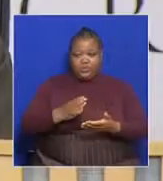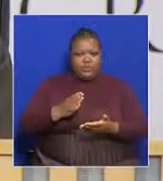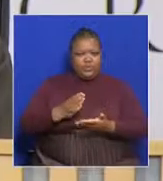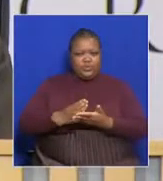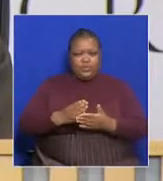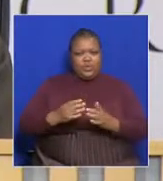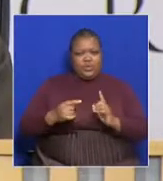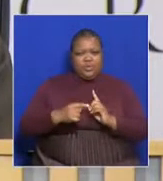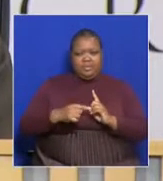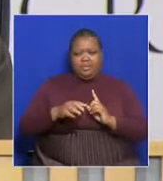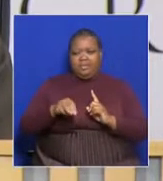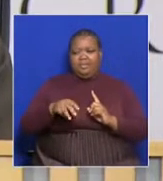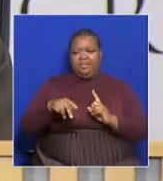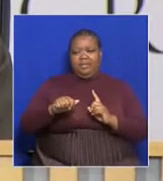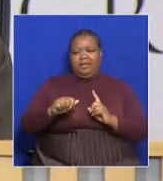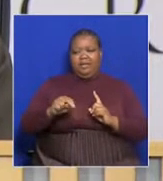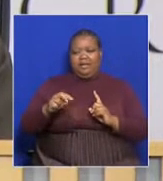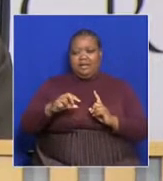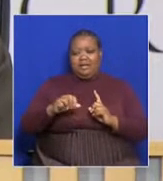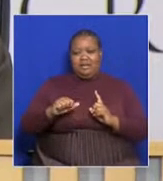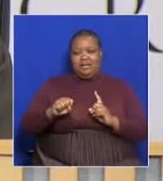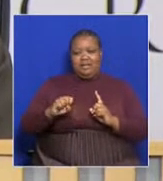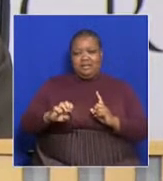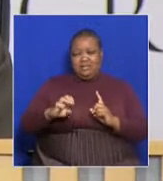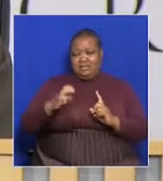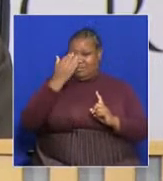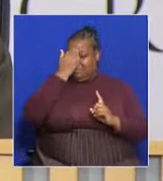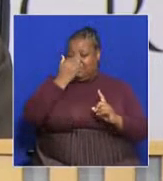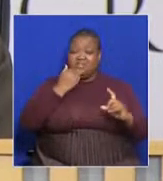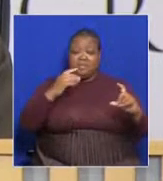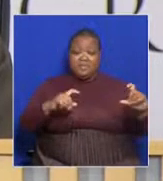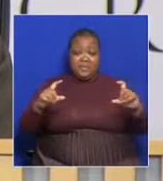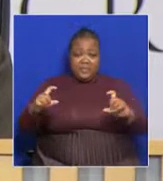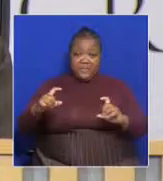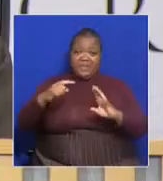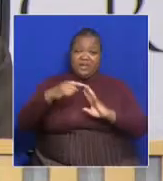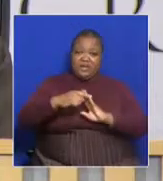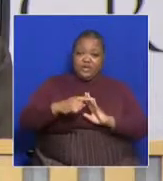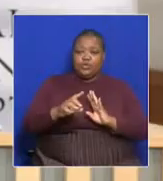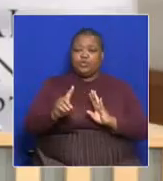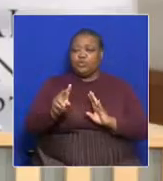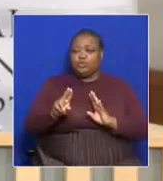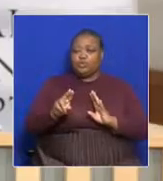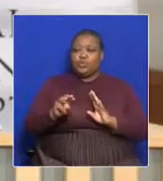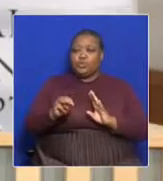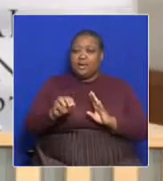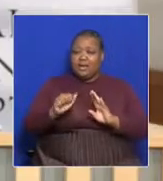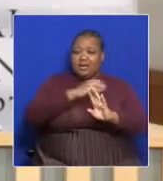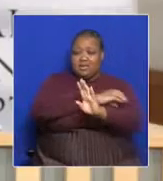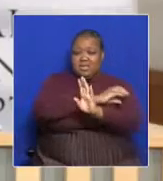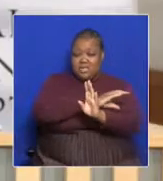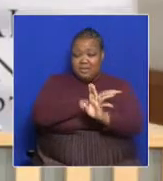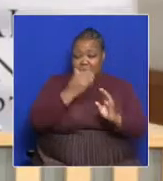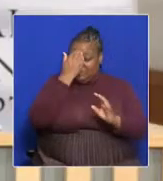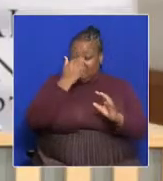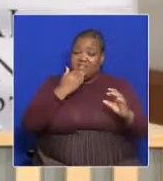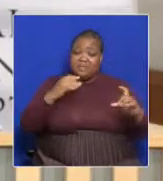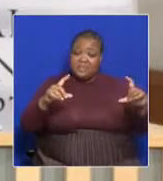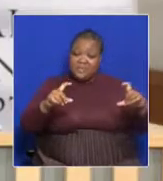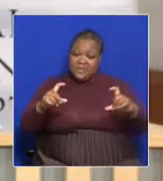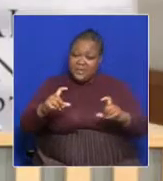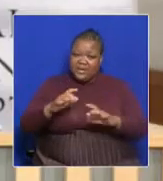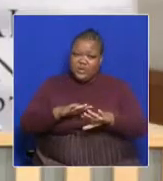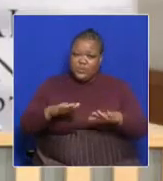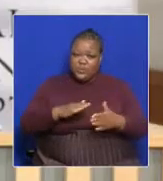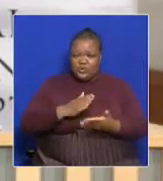or if Captain Duma had done so as well, close quote. So you left this entire photographing of